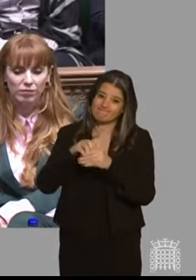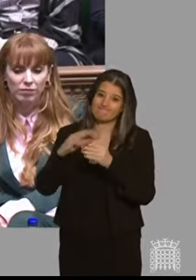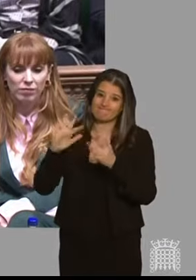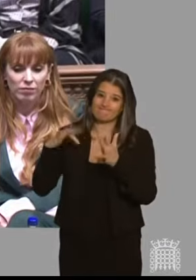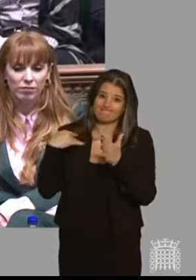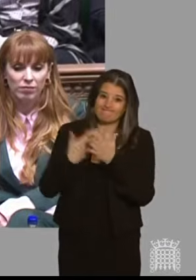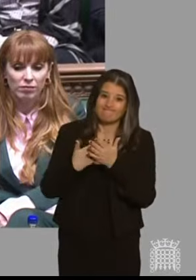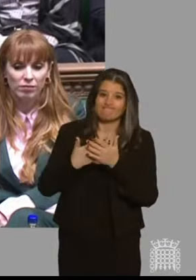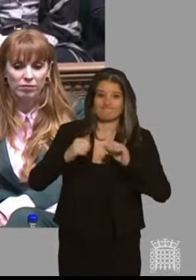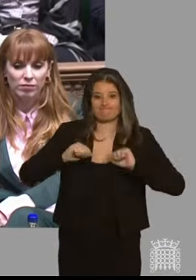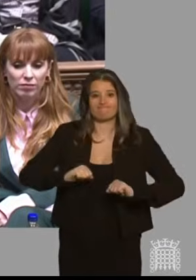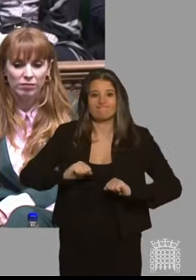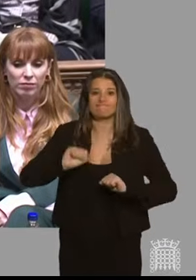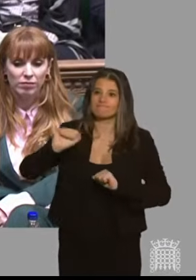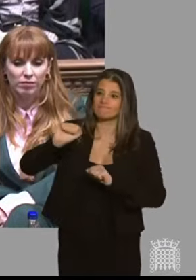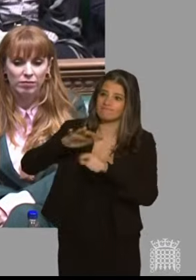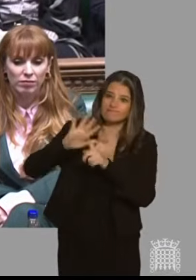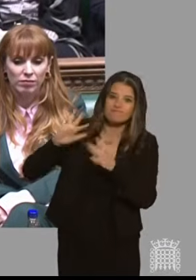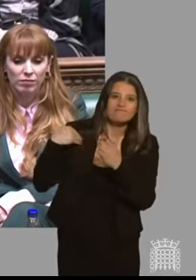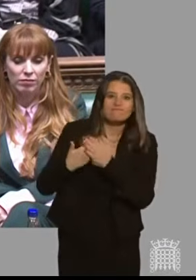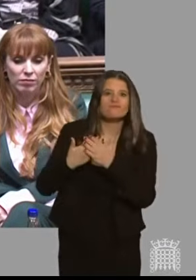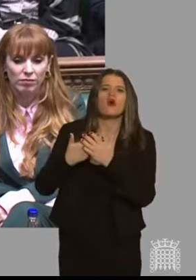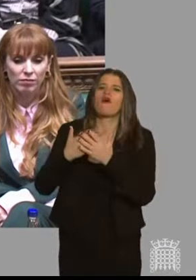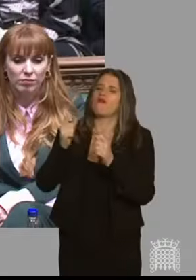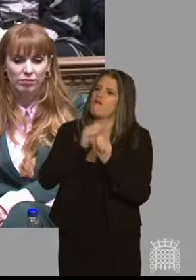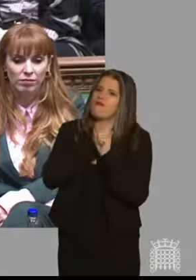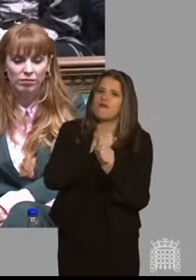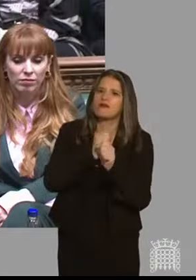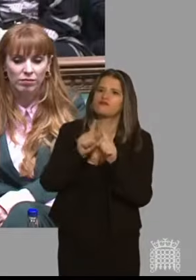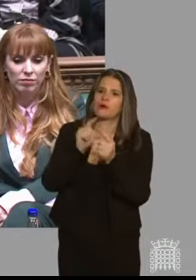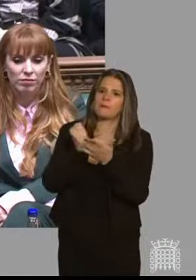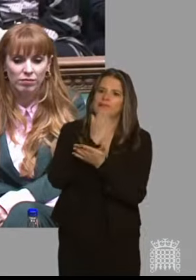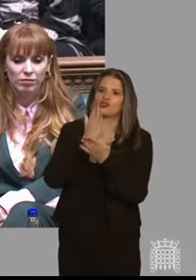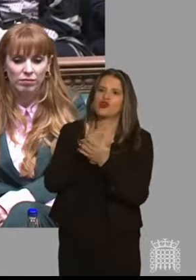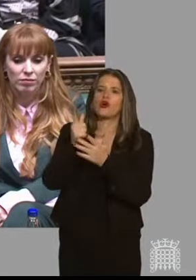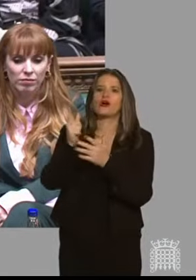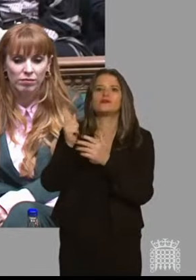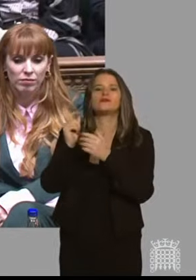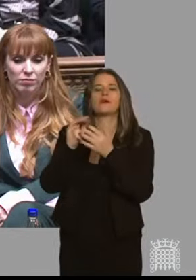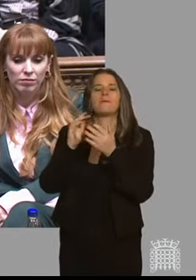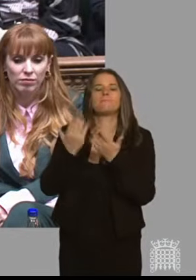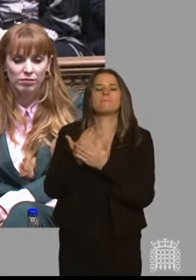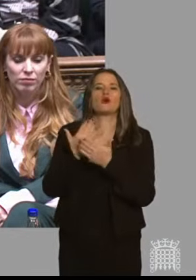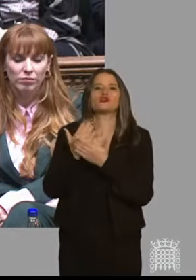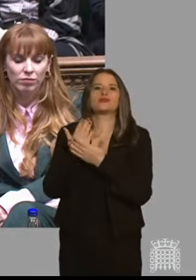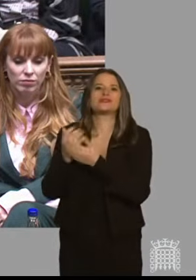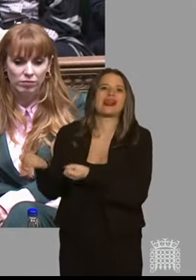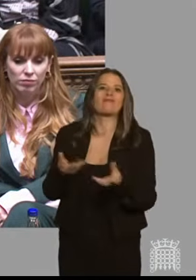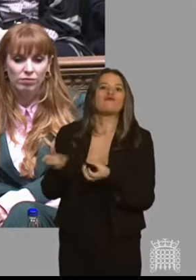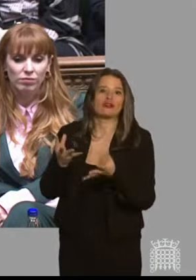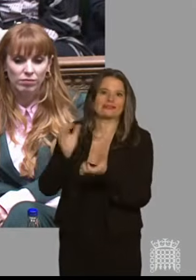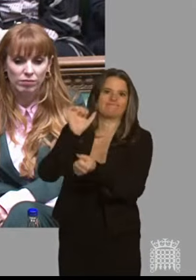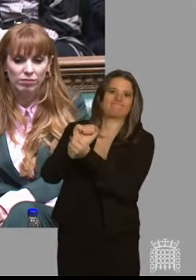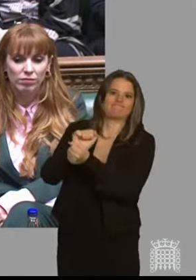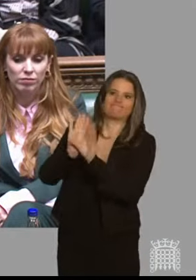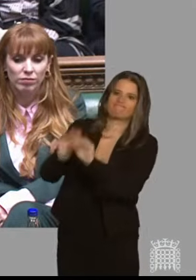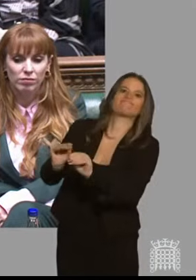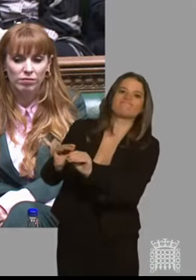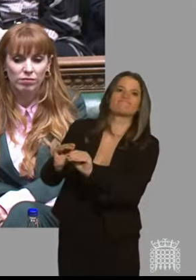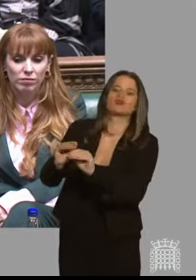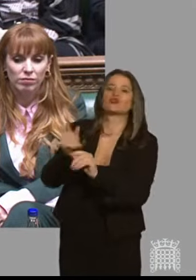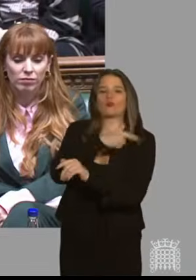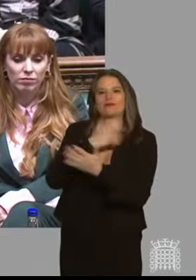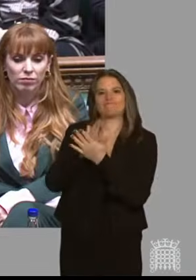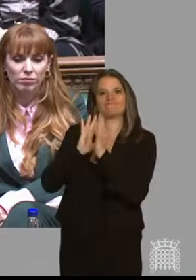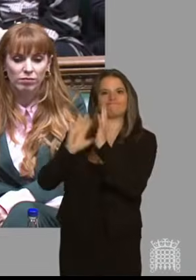Is the Prime Minister proud to be bankrolled by someone using racist and misogynist language when he says the member for Hackney North